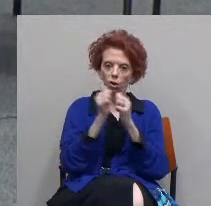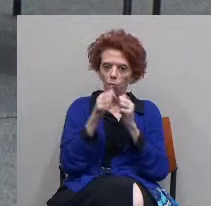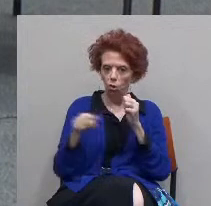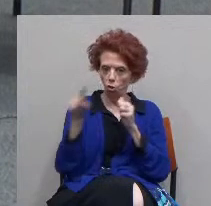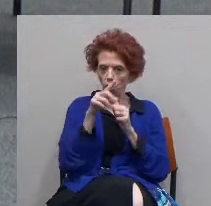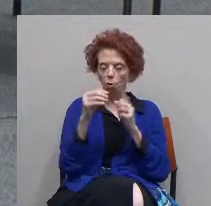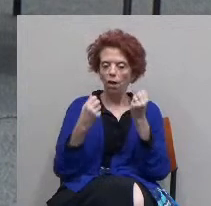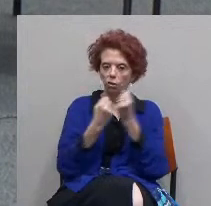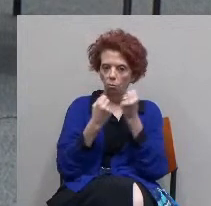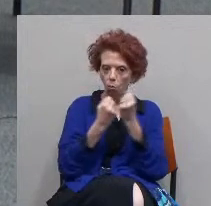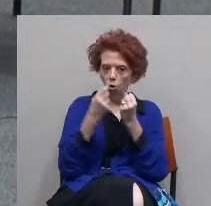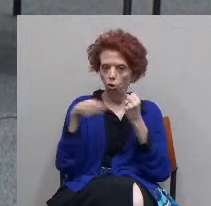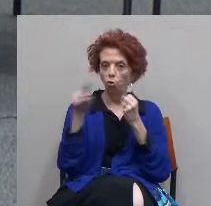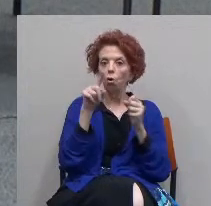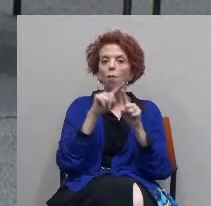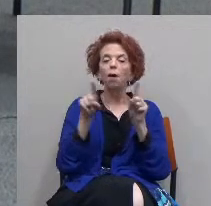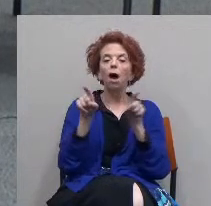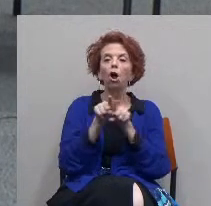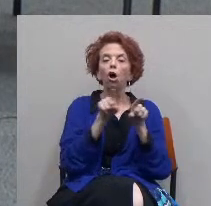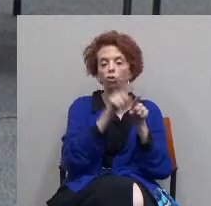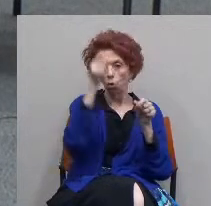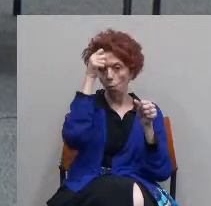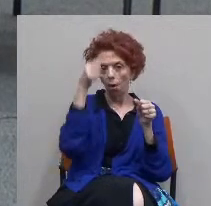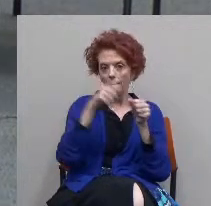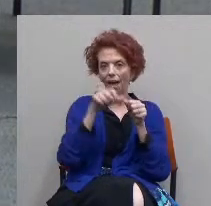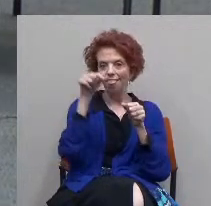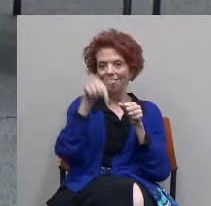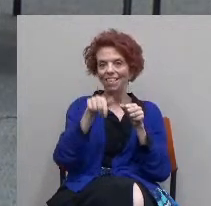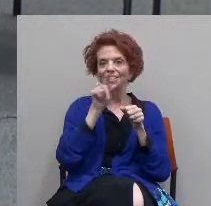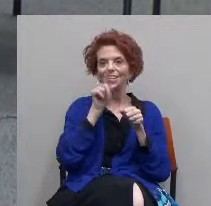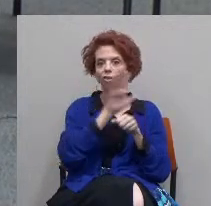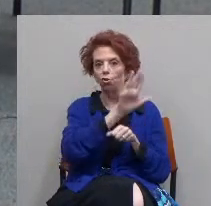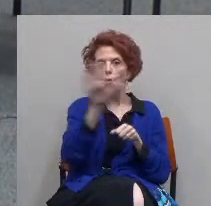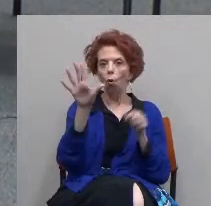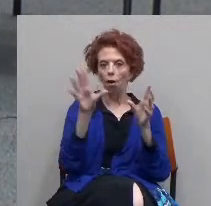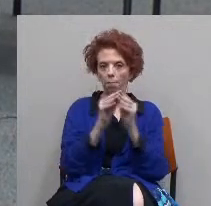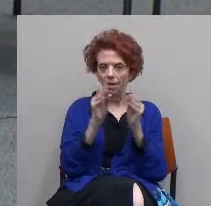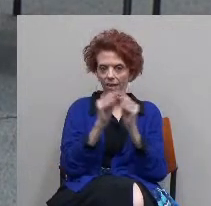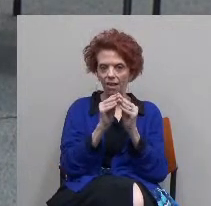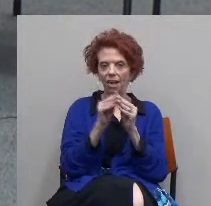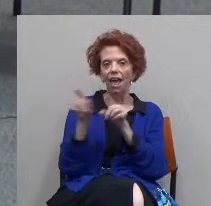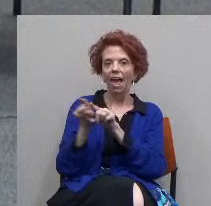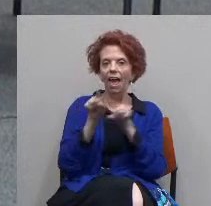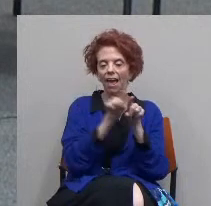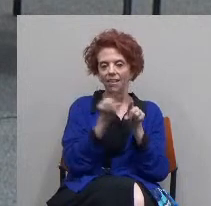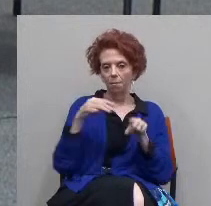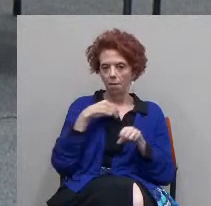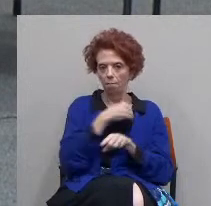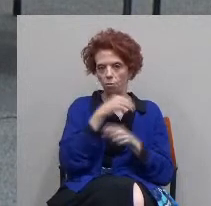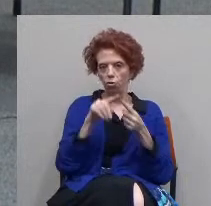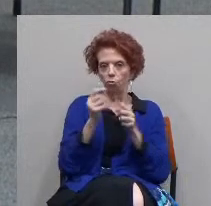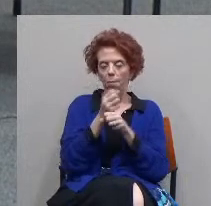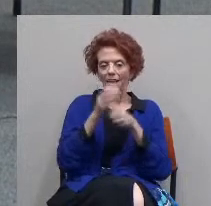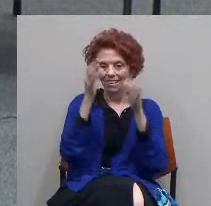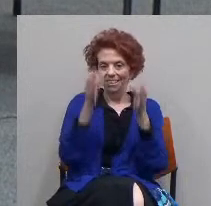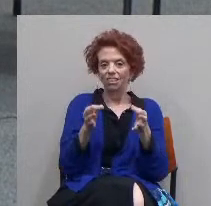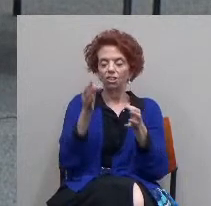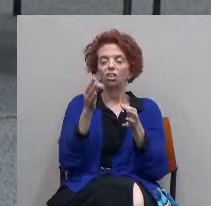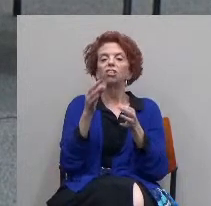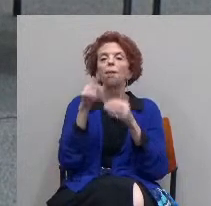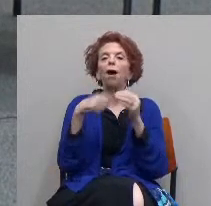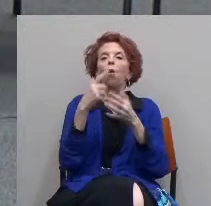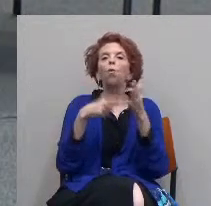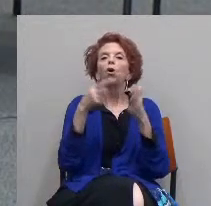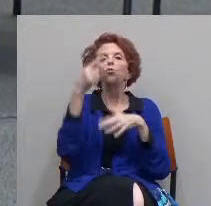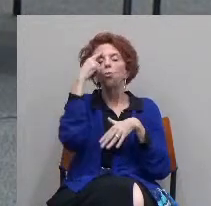you today. But I would remind you, this is your meeting as members to make decisions on things you think are most